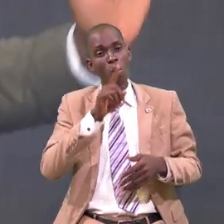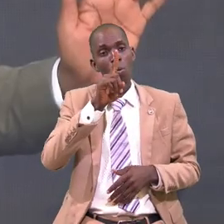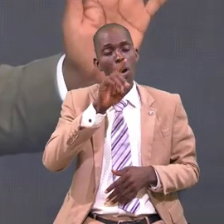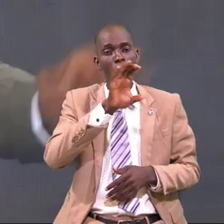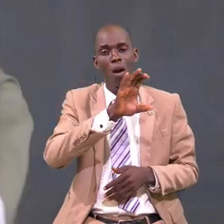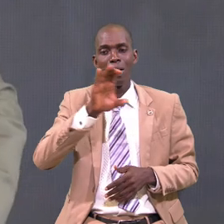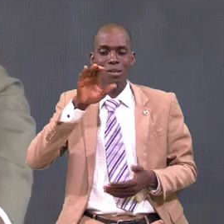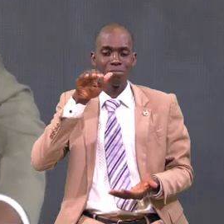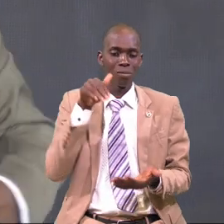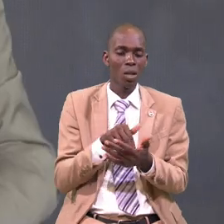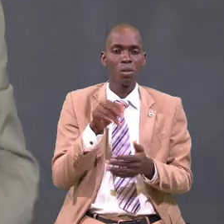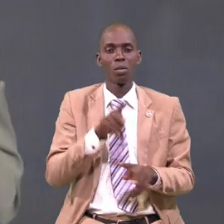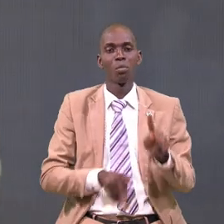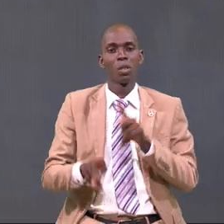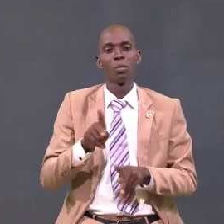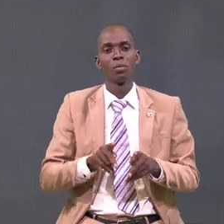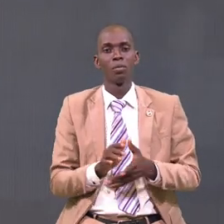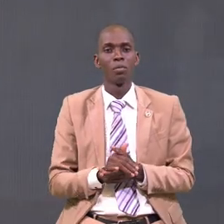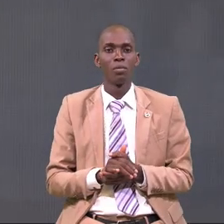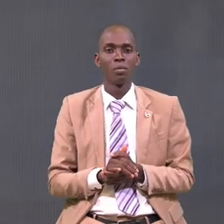100,000 people?